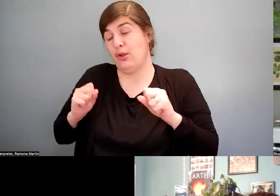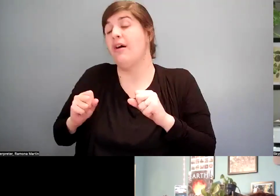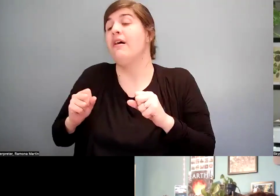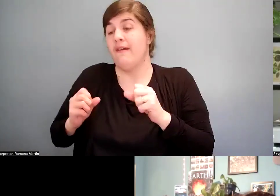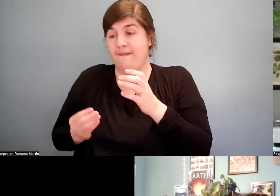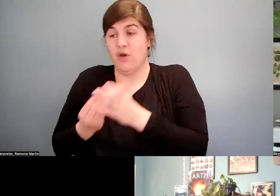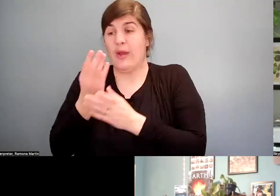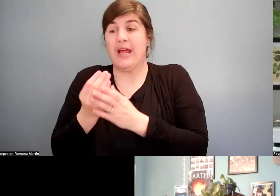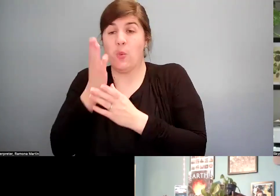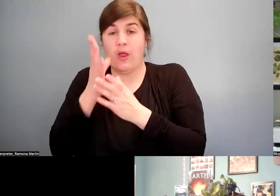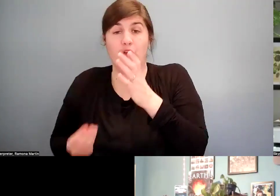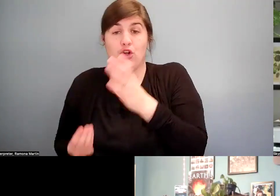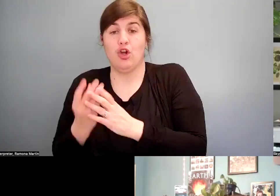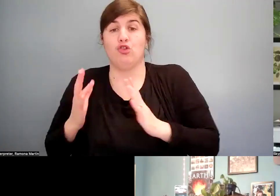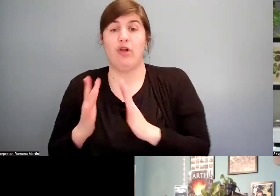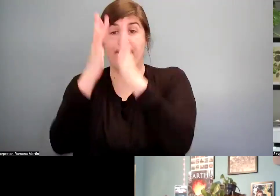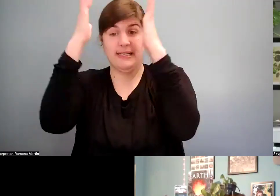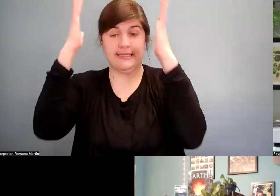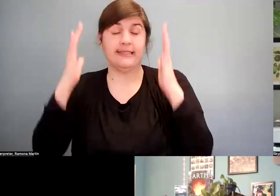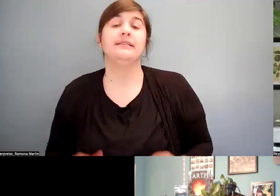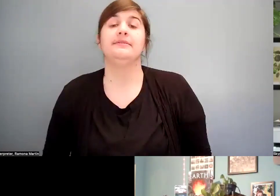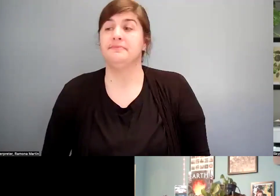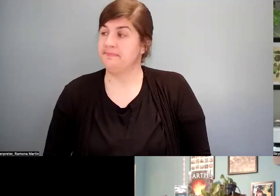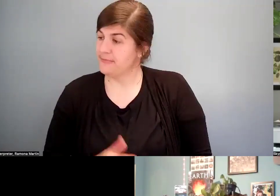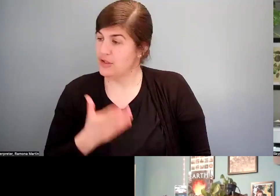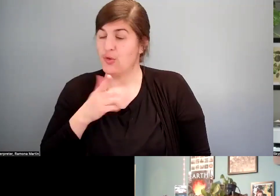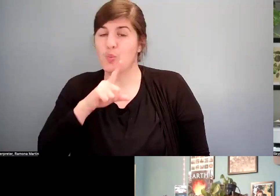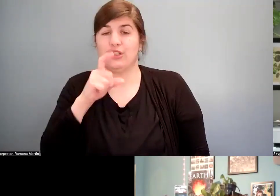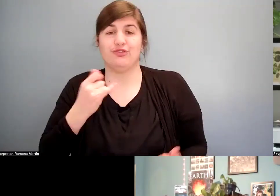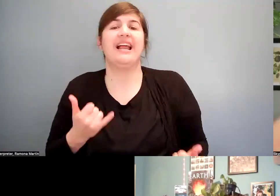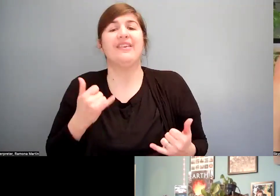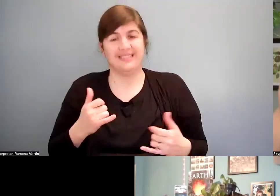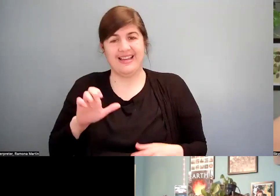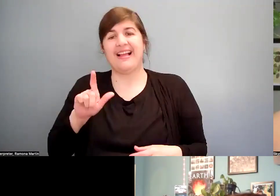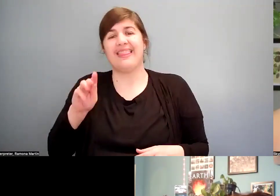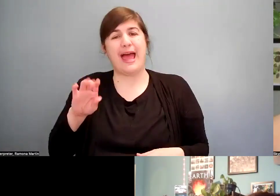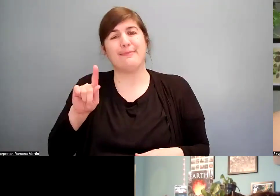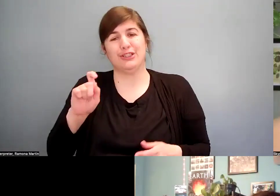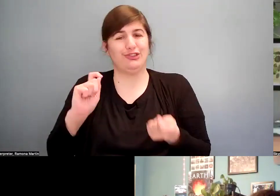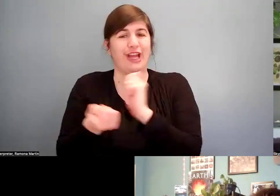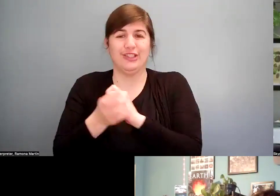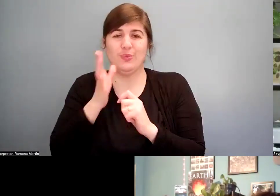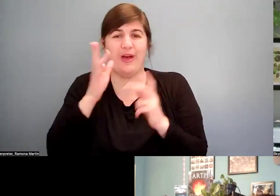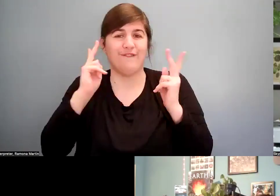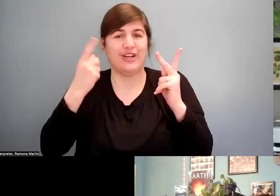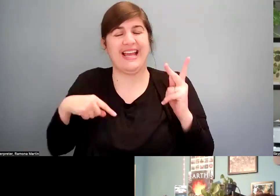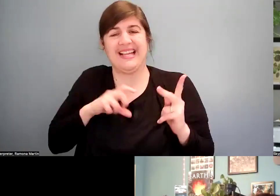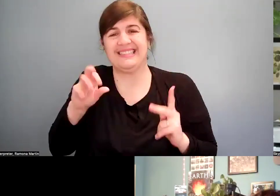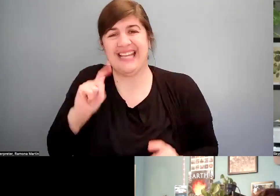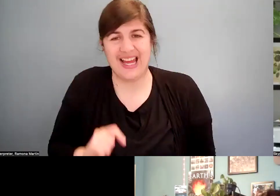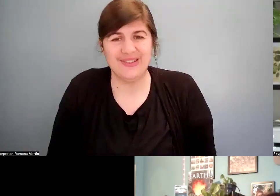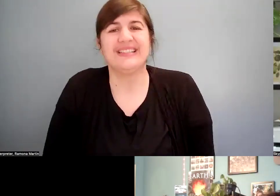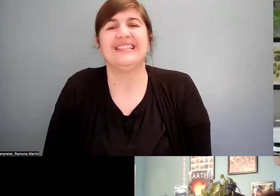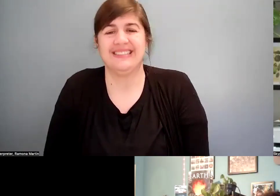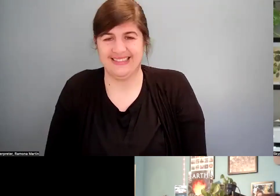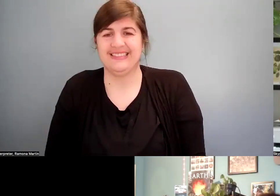at the moment. right. Huh. Good. Another reason climate change can freak us out. We'll add that There to the we go. laundry Yeah. list of reasons. Like I